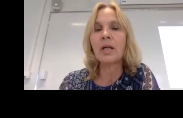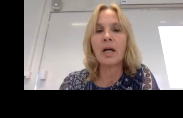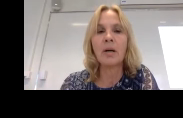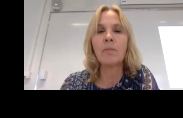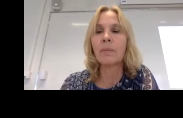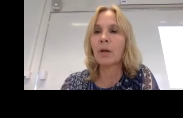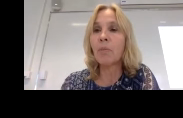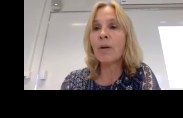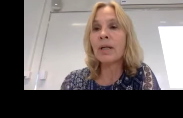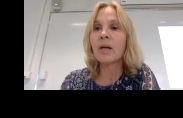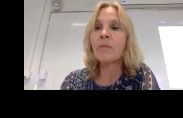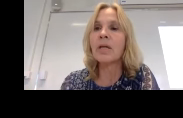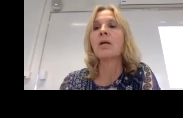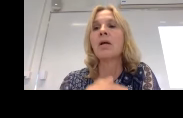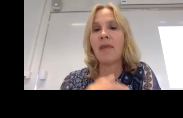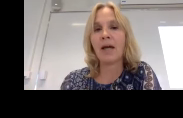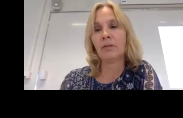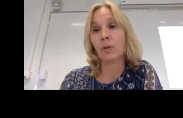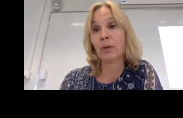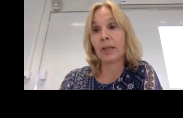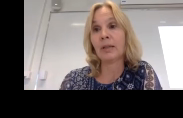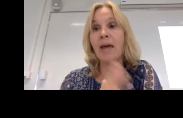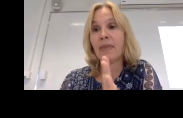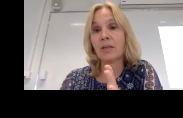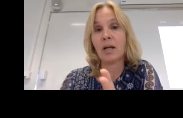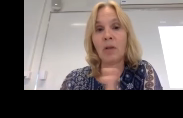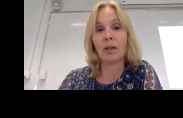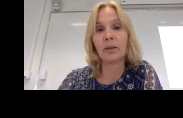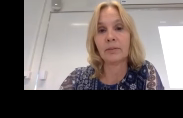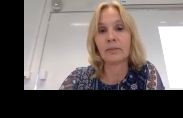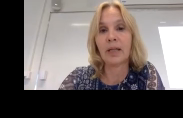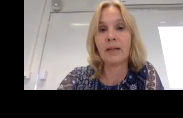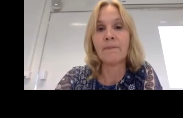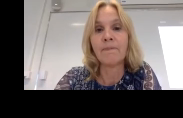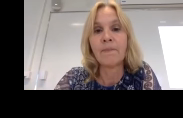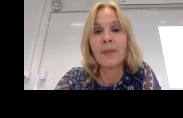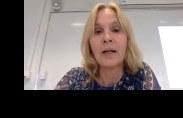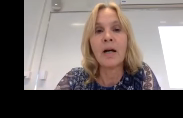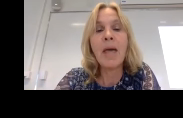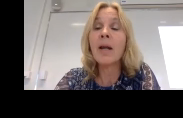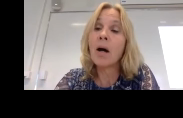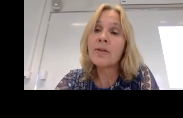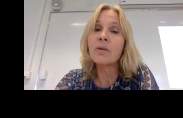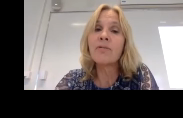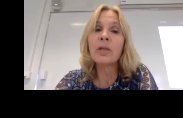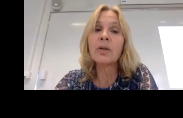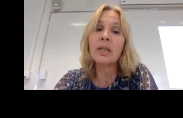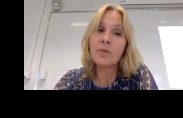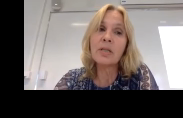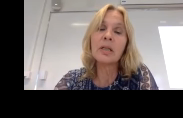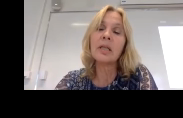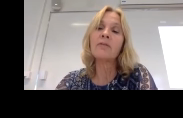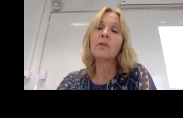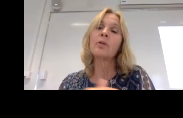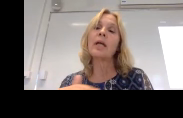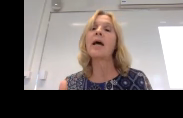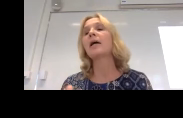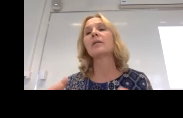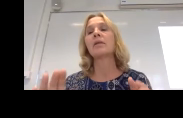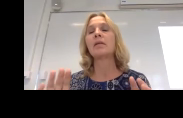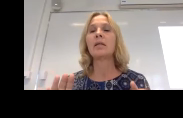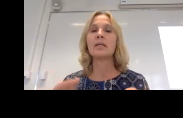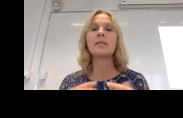N400 component come in that early at that time lock. Okay. And also, if we look, interestingly, if you